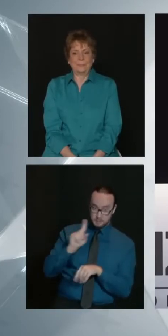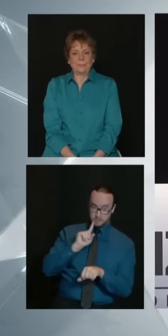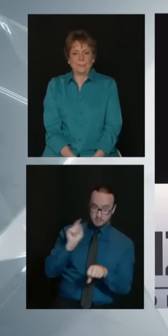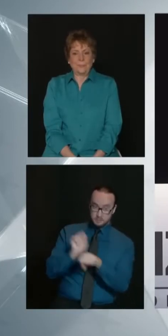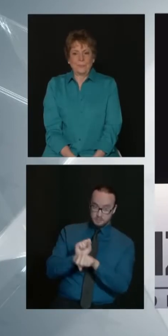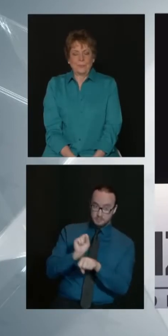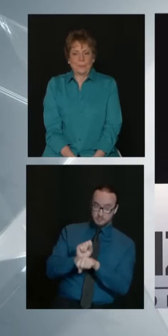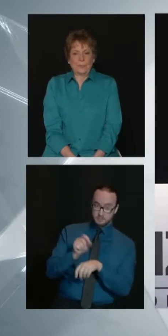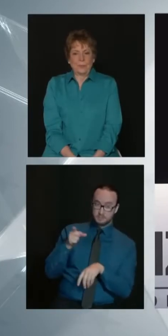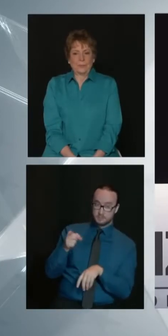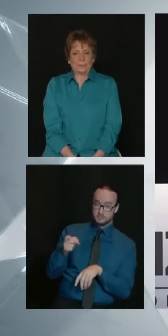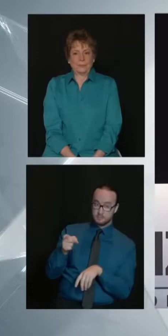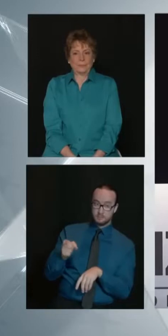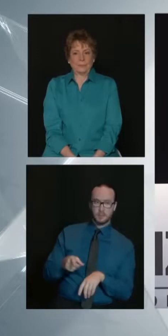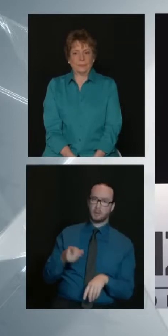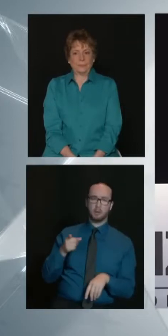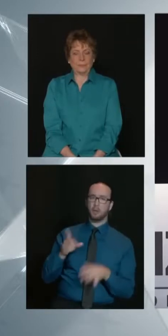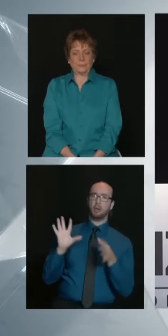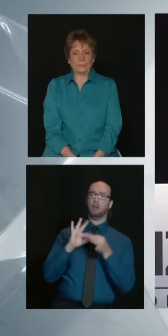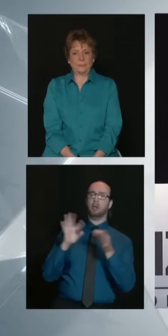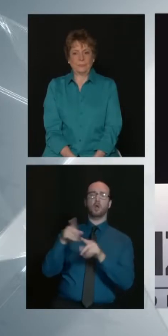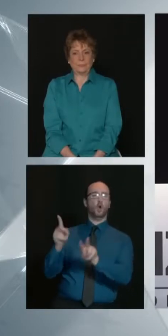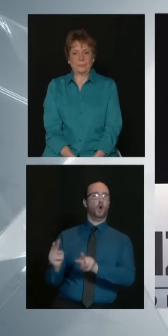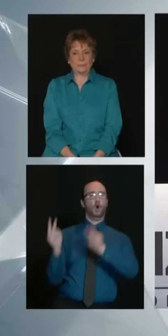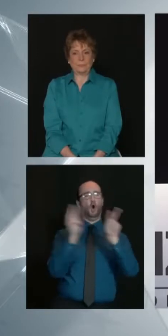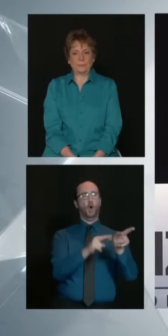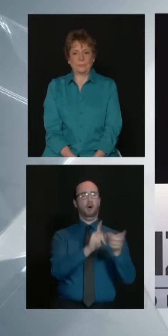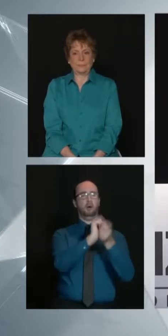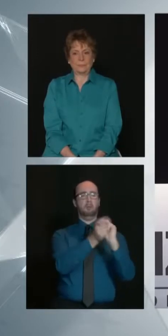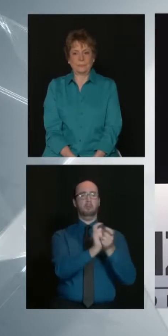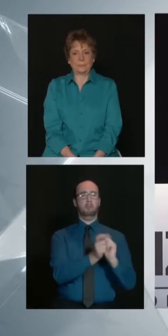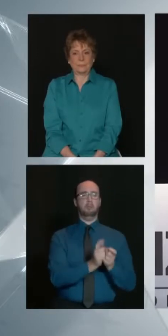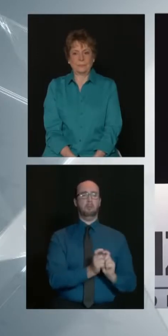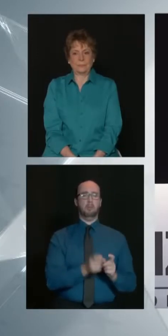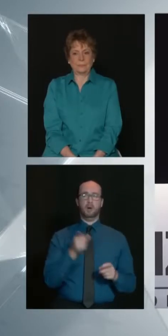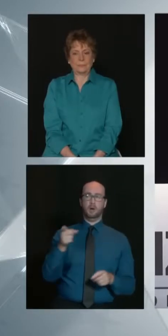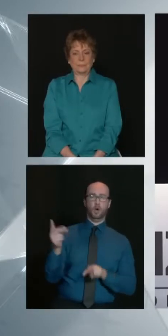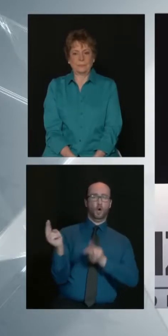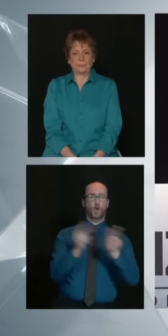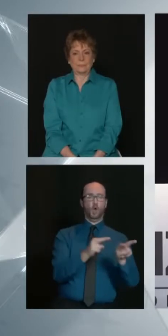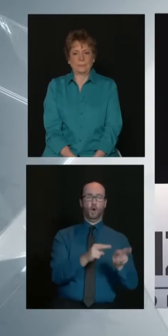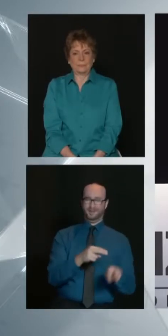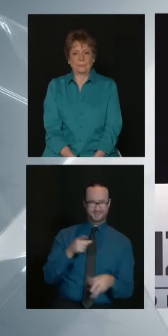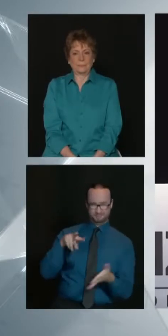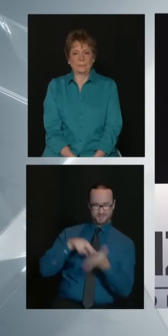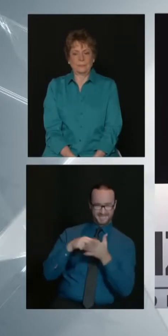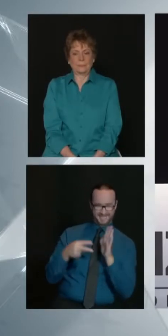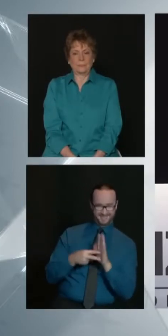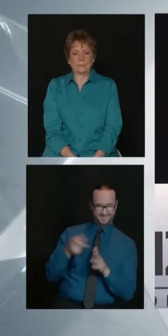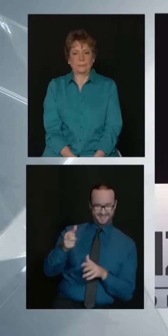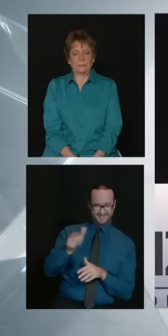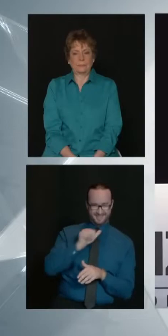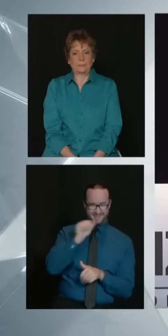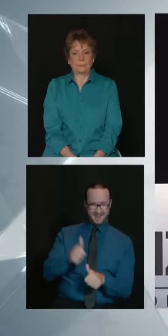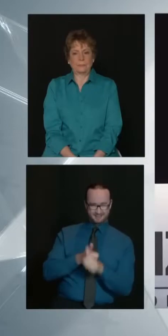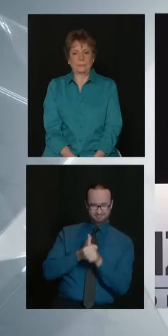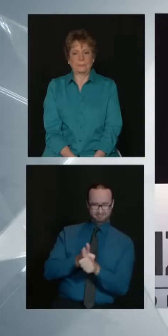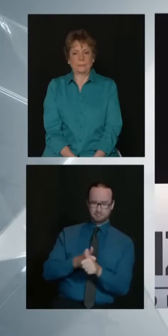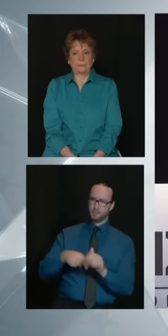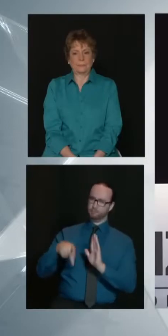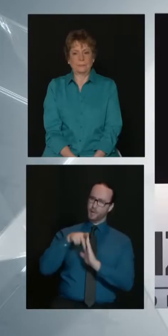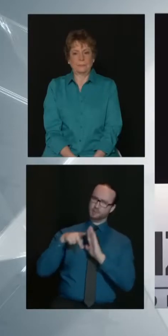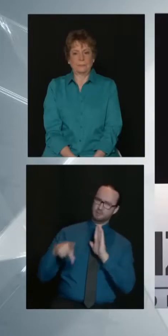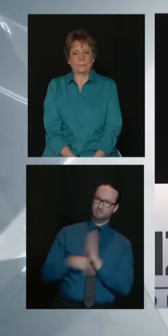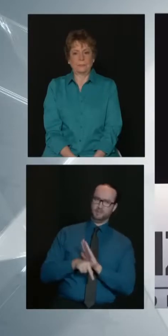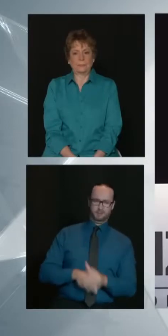that, yes, I'm not anchored in principle. I'm anchored in principle. My positions have been exactly the same for 30 years. Look,